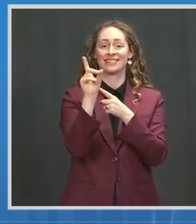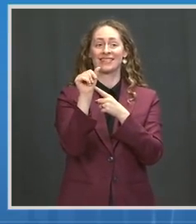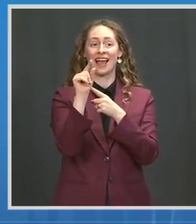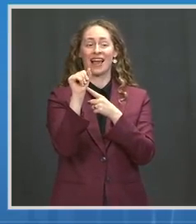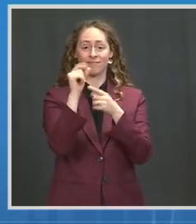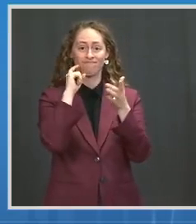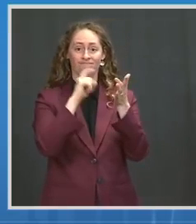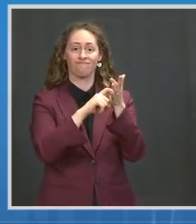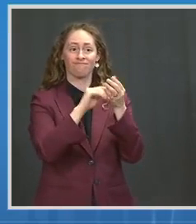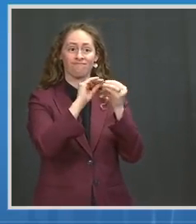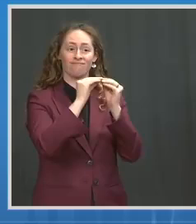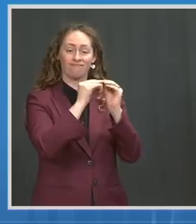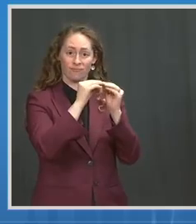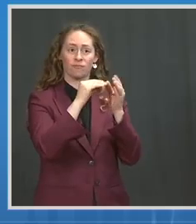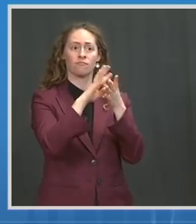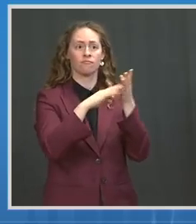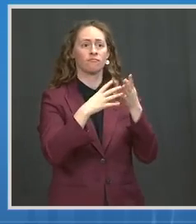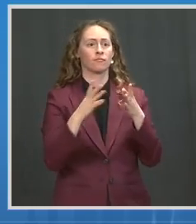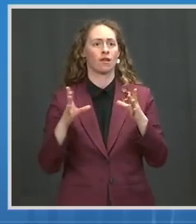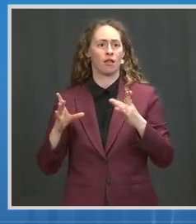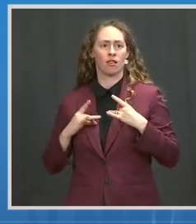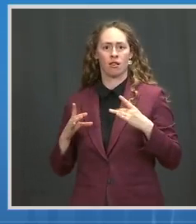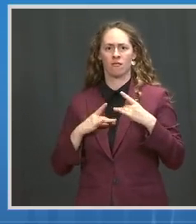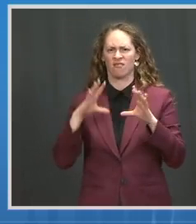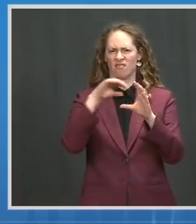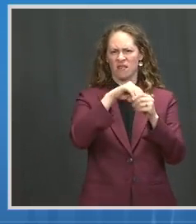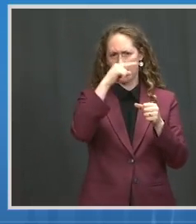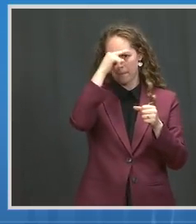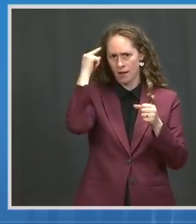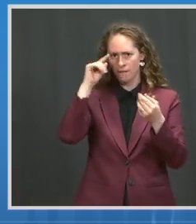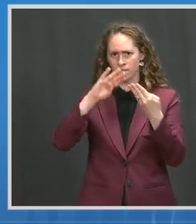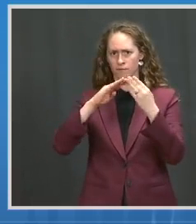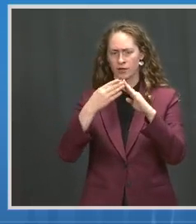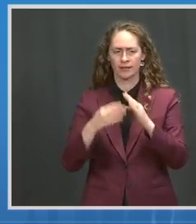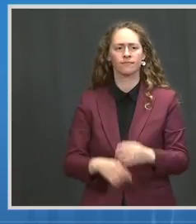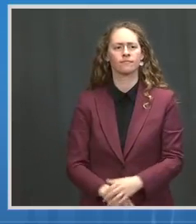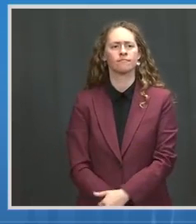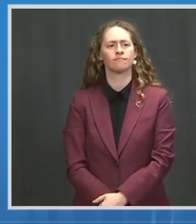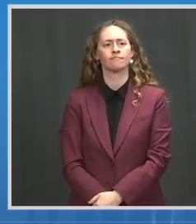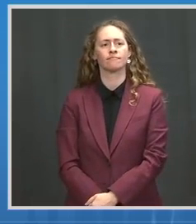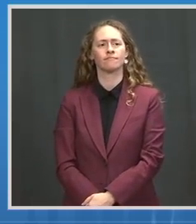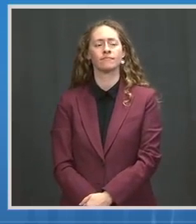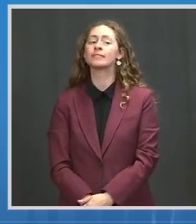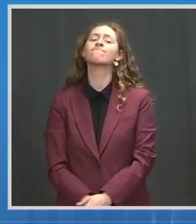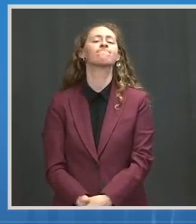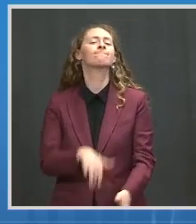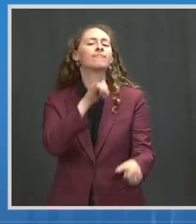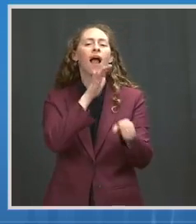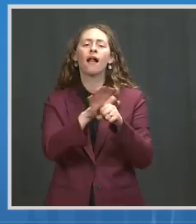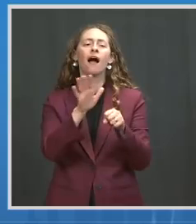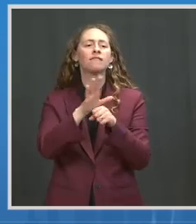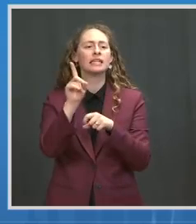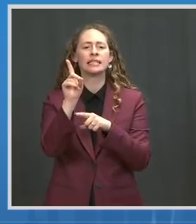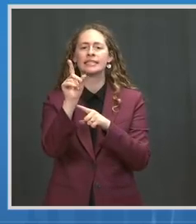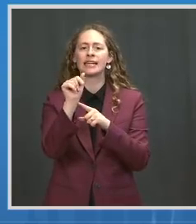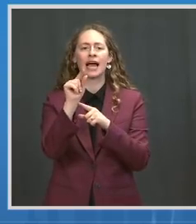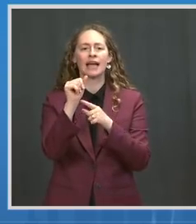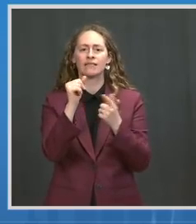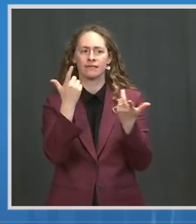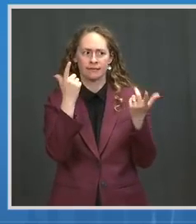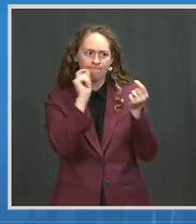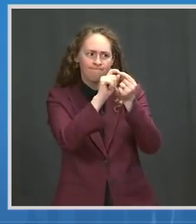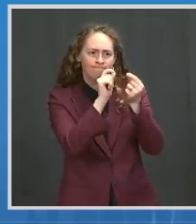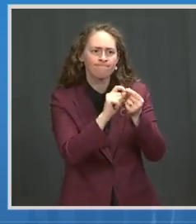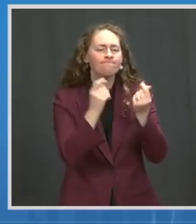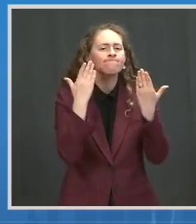with challenges in the completeness of our data. So it's hard to know exactly in terms of those numbers, but we are pushing absolutely